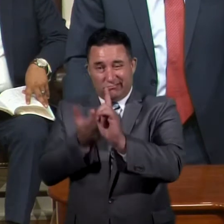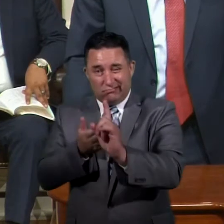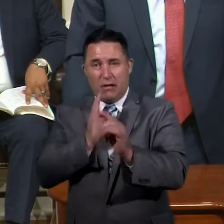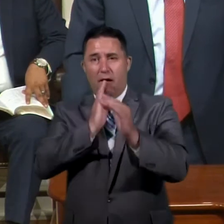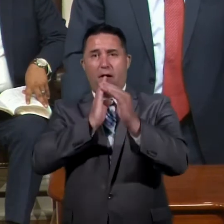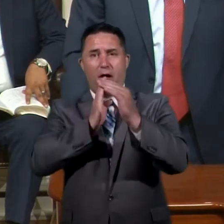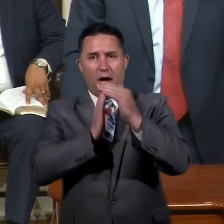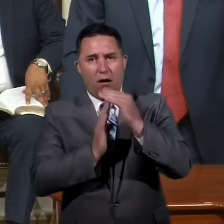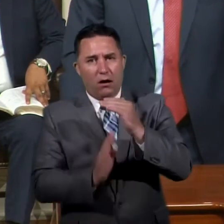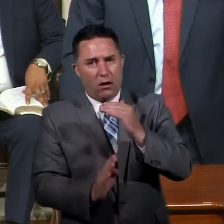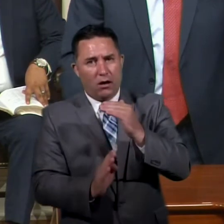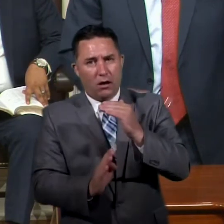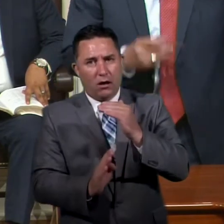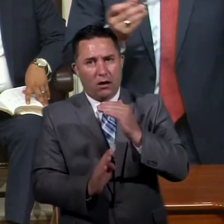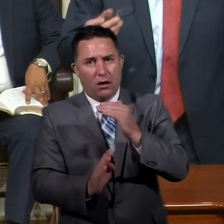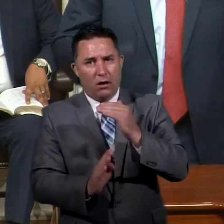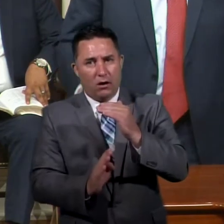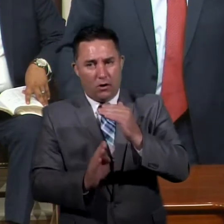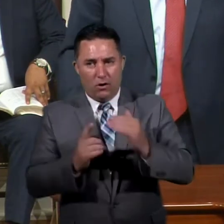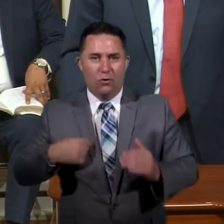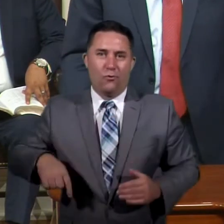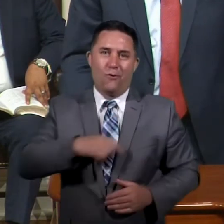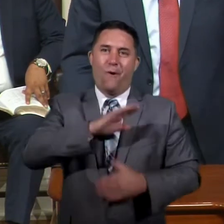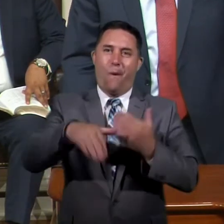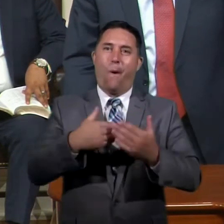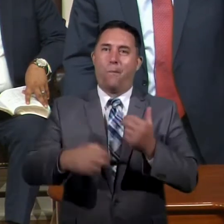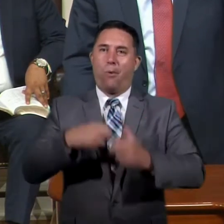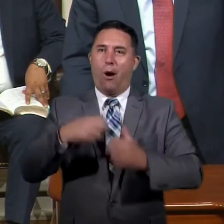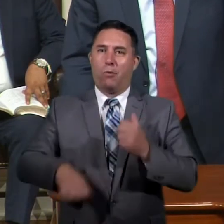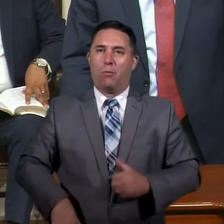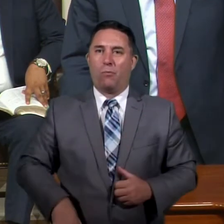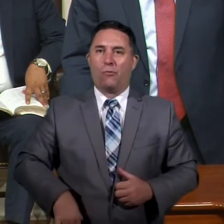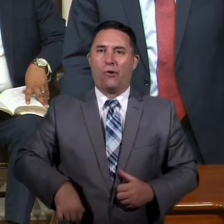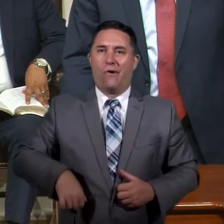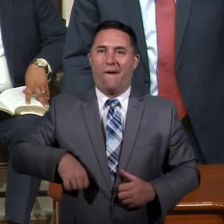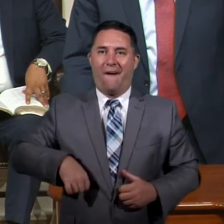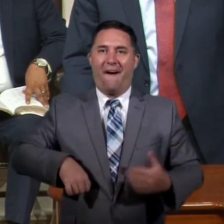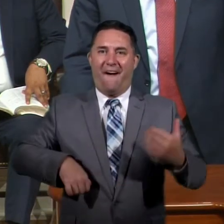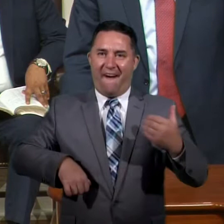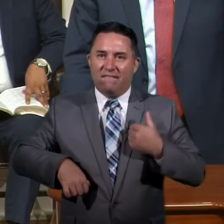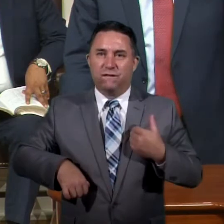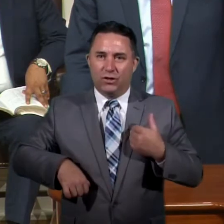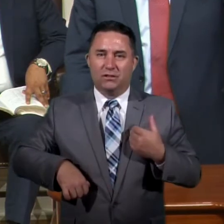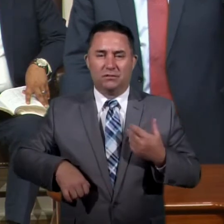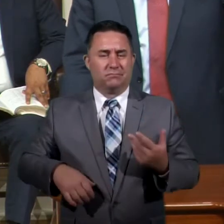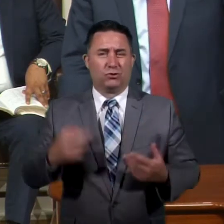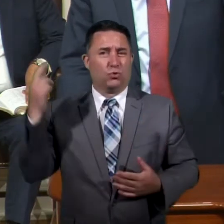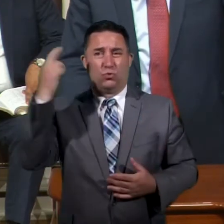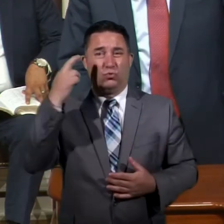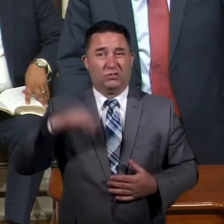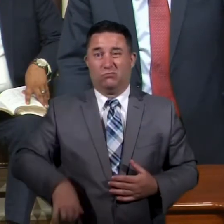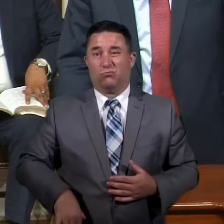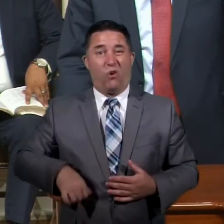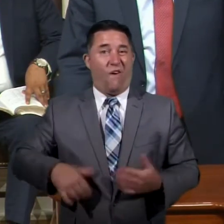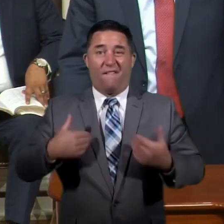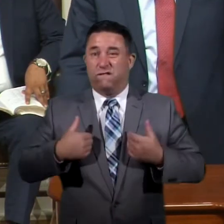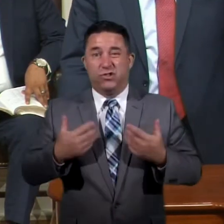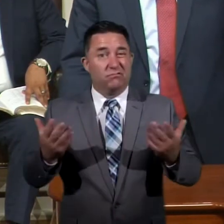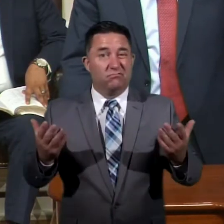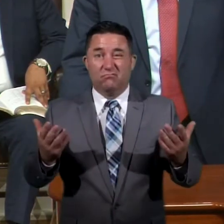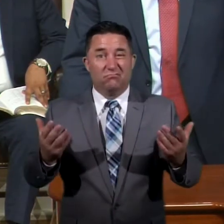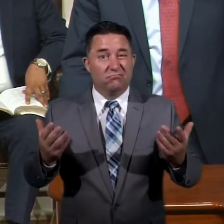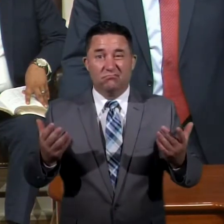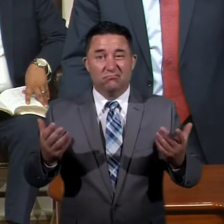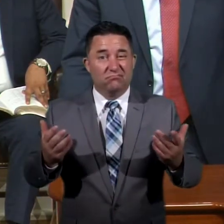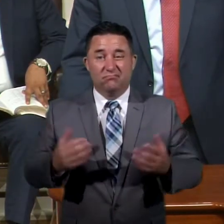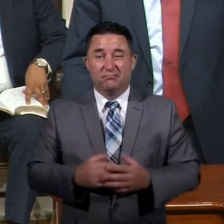Nuestro Salvador se humilló. All of us have a problem with pride. Todos tenemos problemas con orgullo. And we have no reason to be proud. Y realmente no hay razón